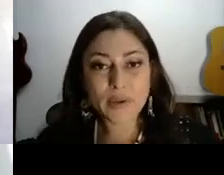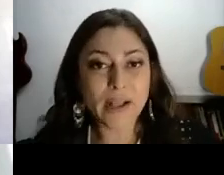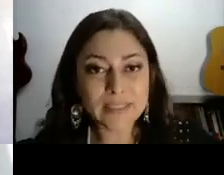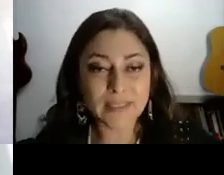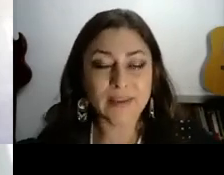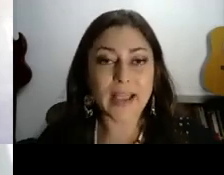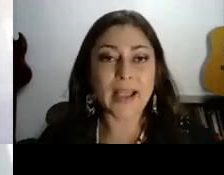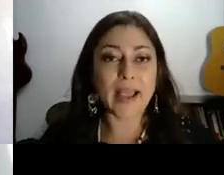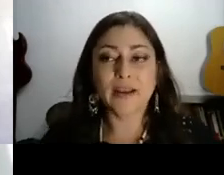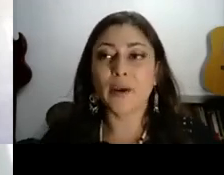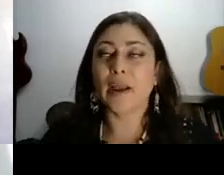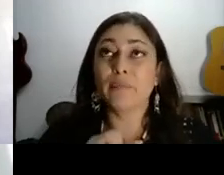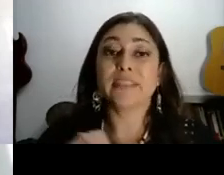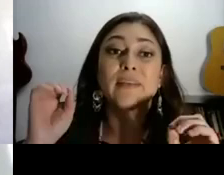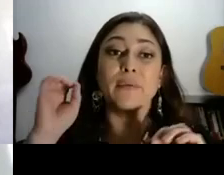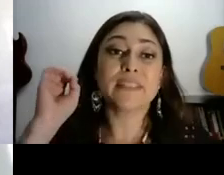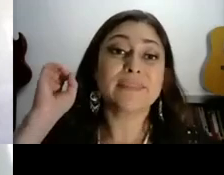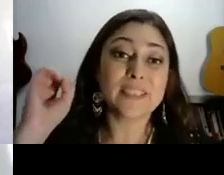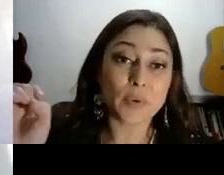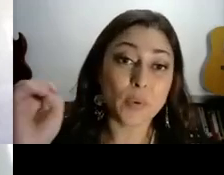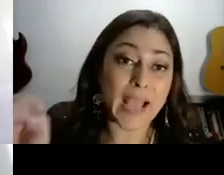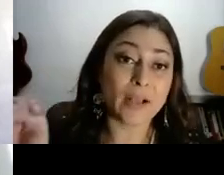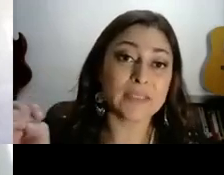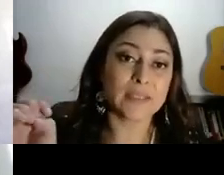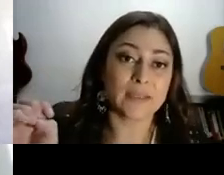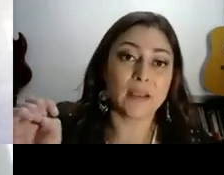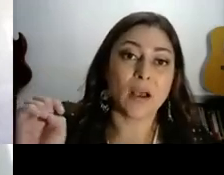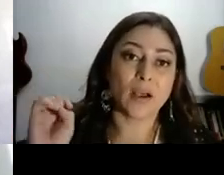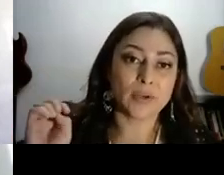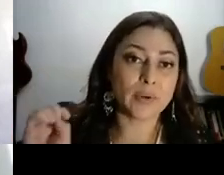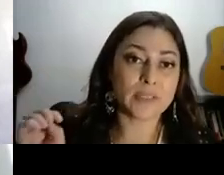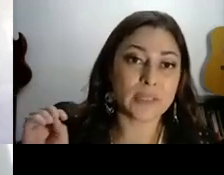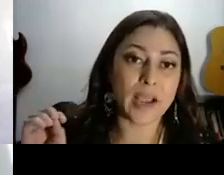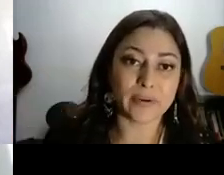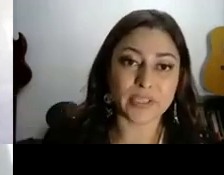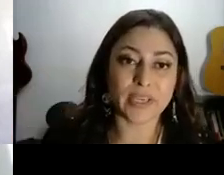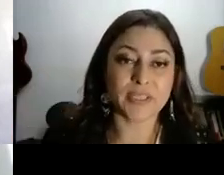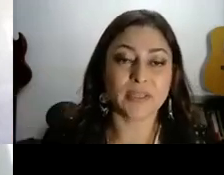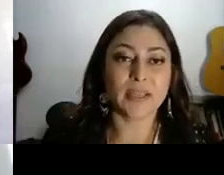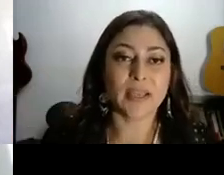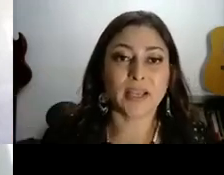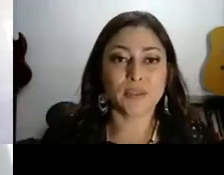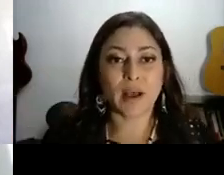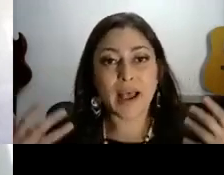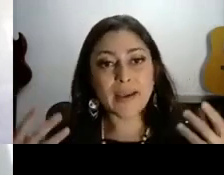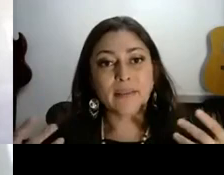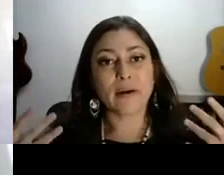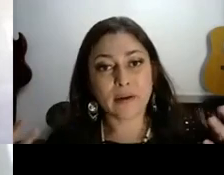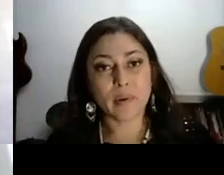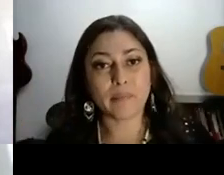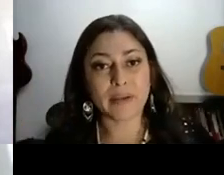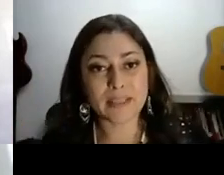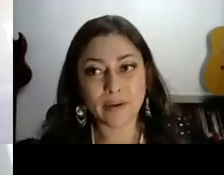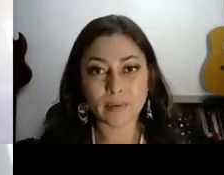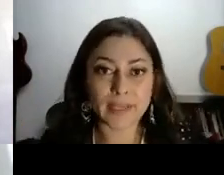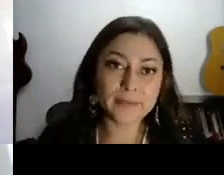was no counseling. I received zero counseling on going to higher education. And so I thought it